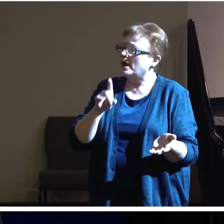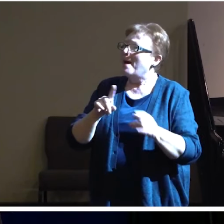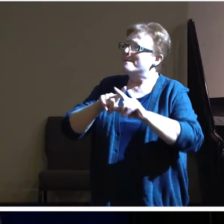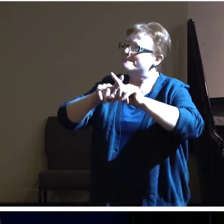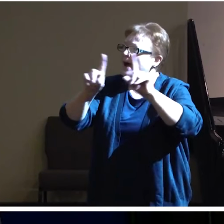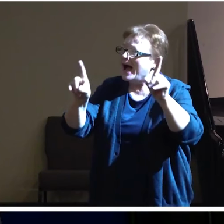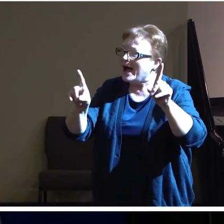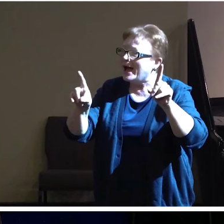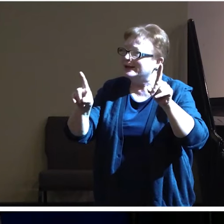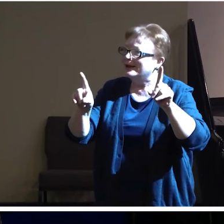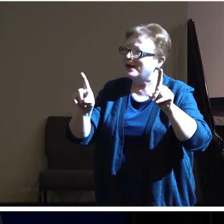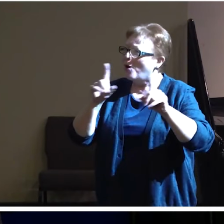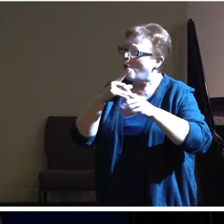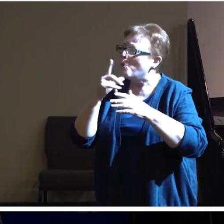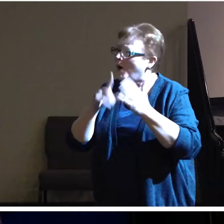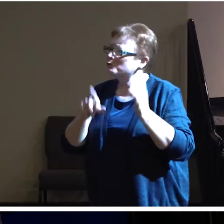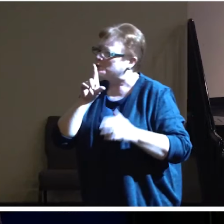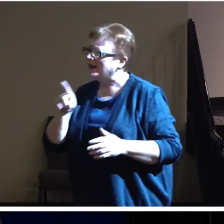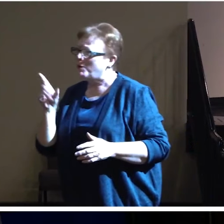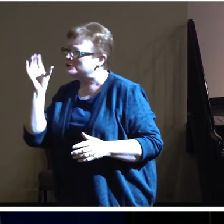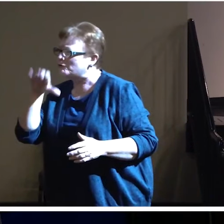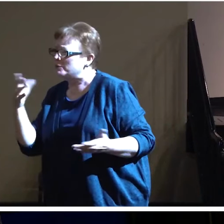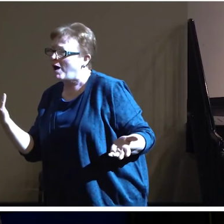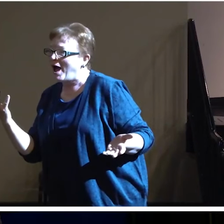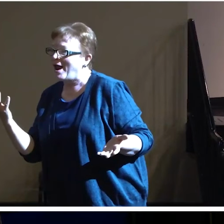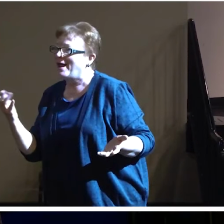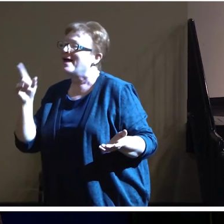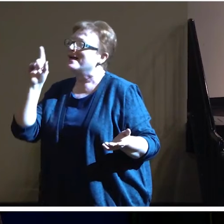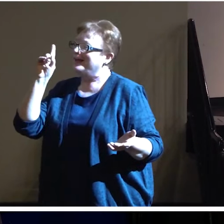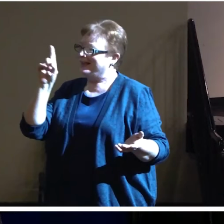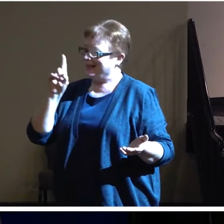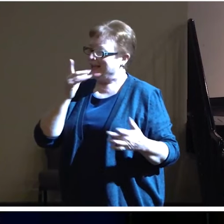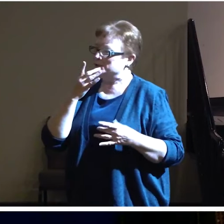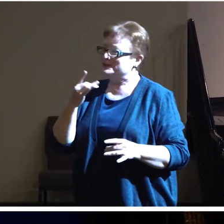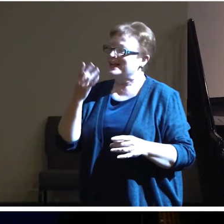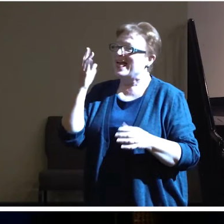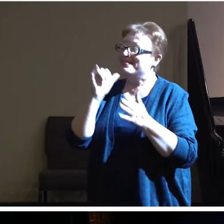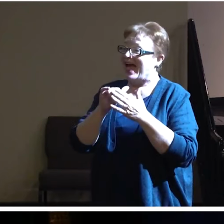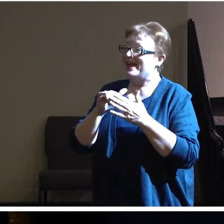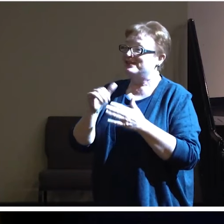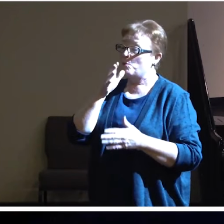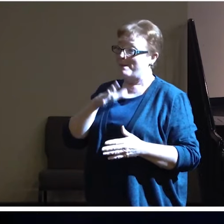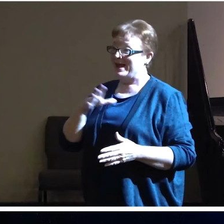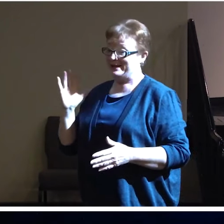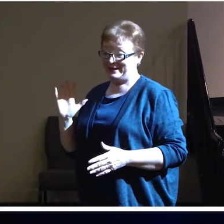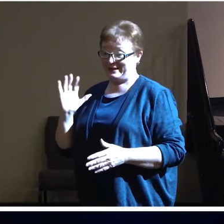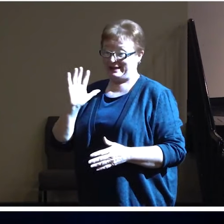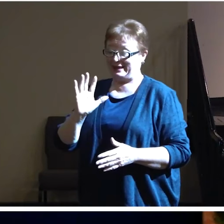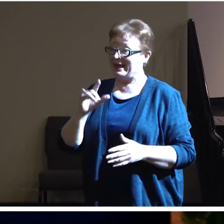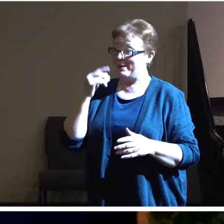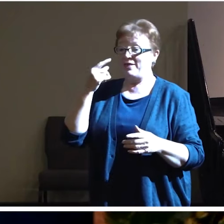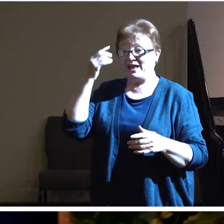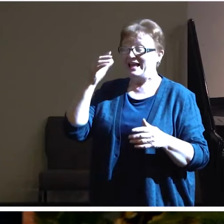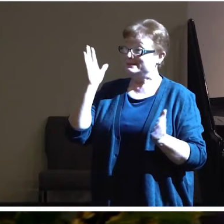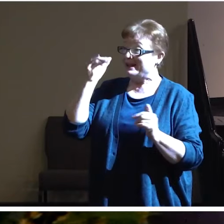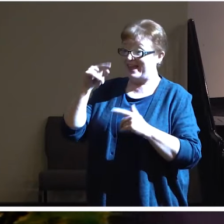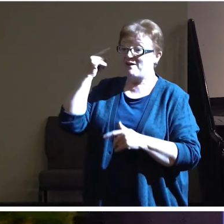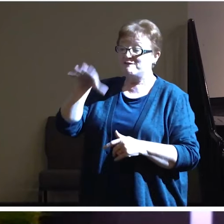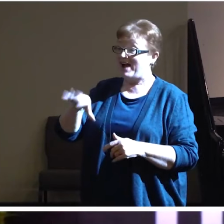what made this the most unusual graveside visitation ever, was that they came expecting to find a corpse,